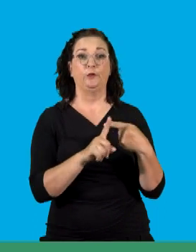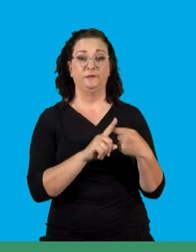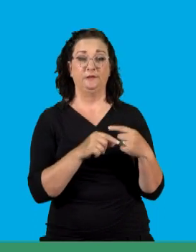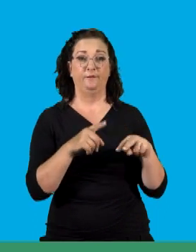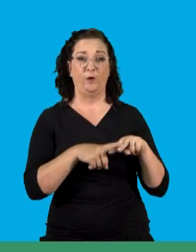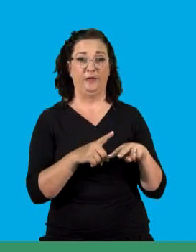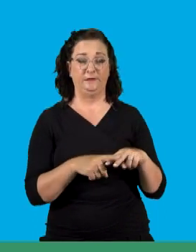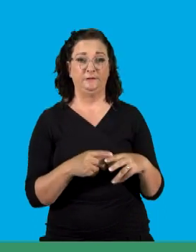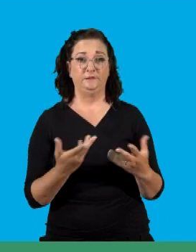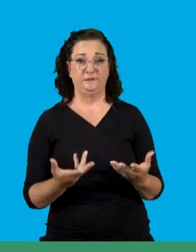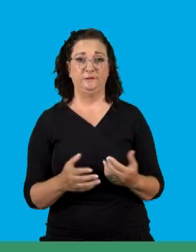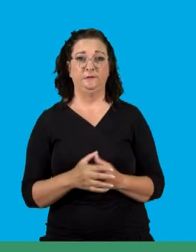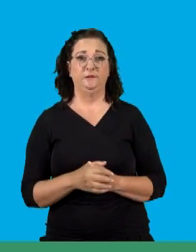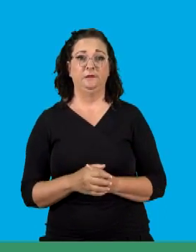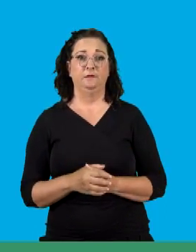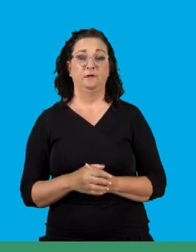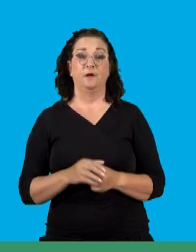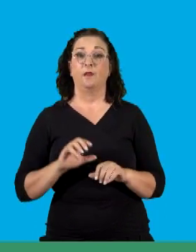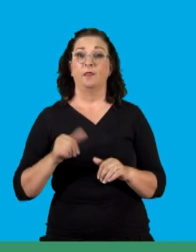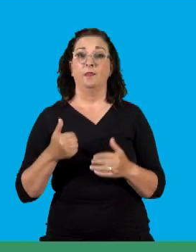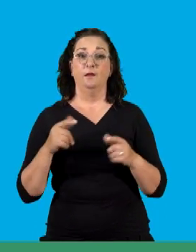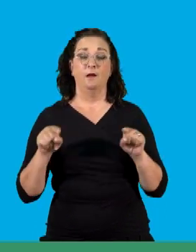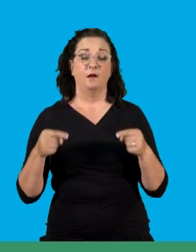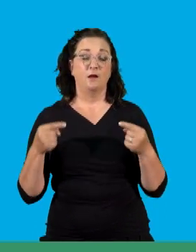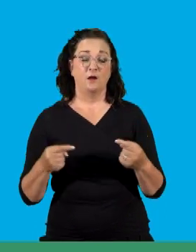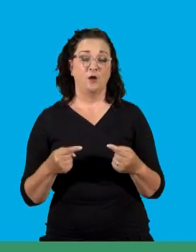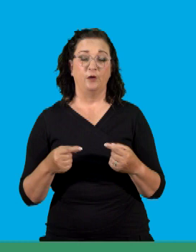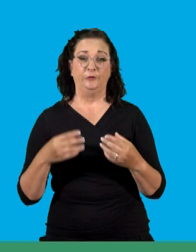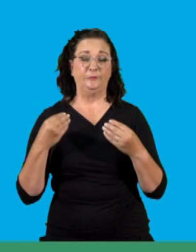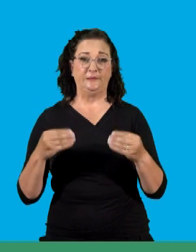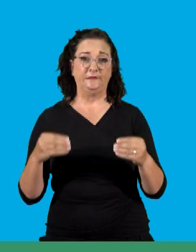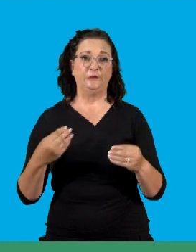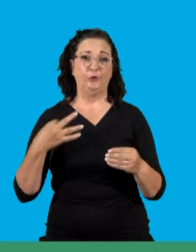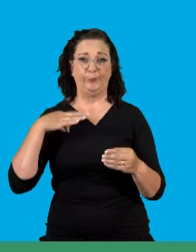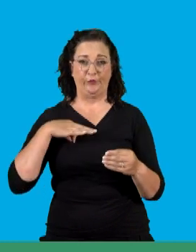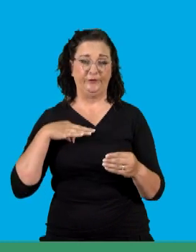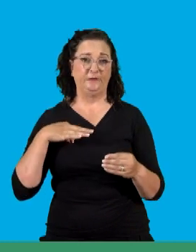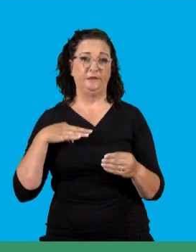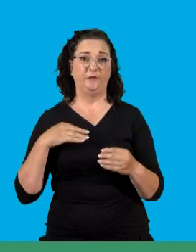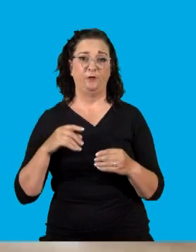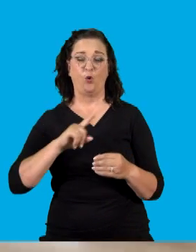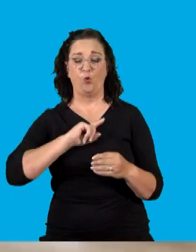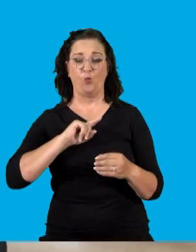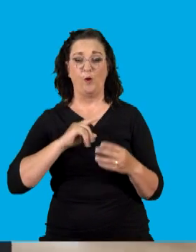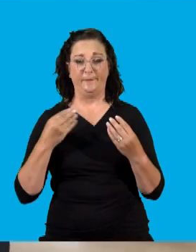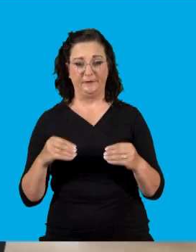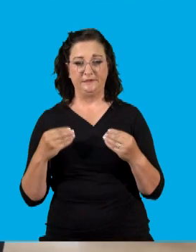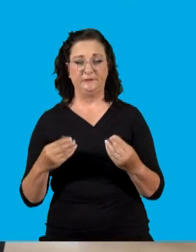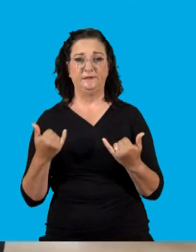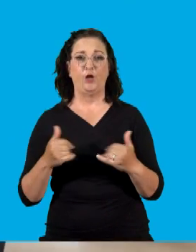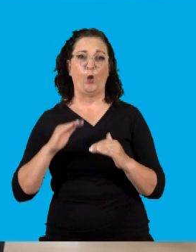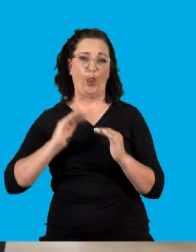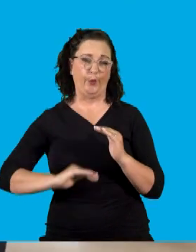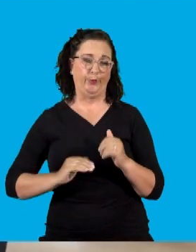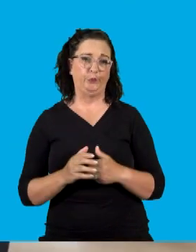in the workplace, then what's going to happen? Then profits of the business are going to be what? They are going to be also affected because they are going to